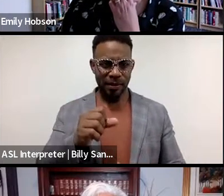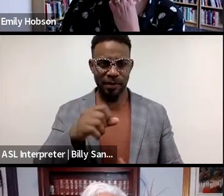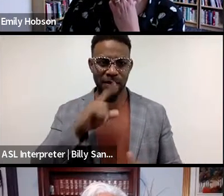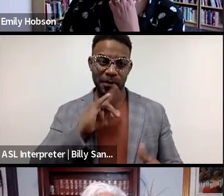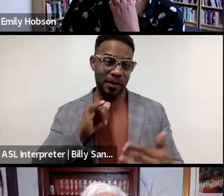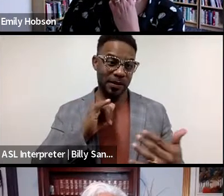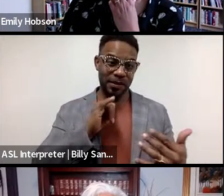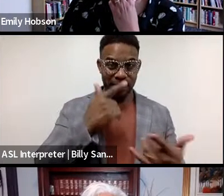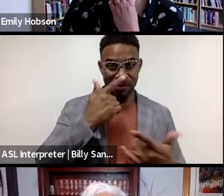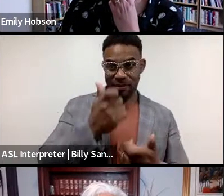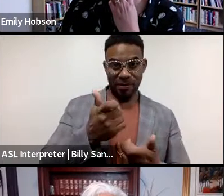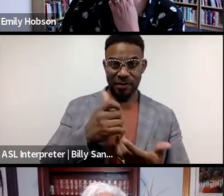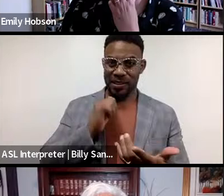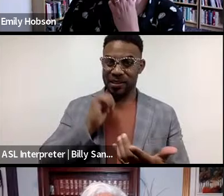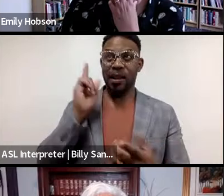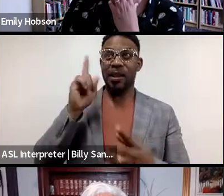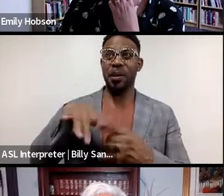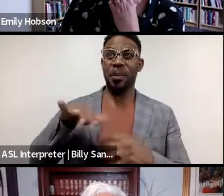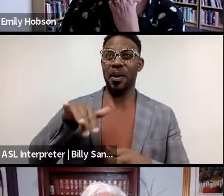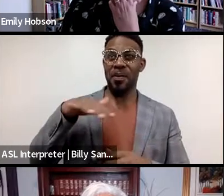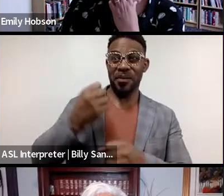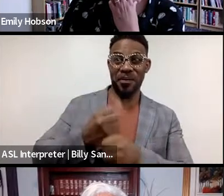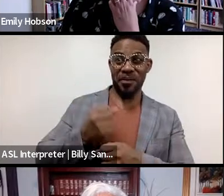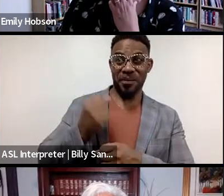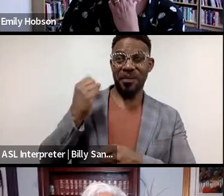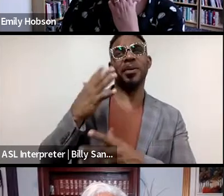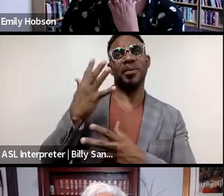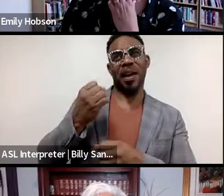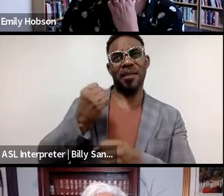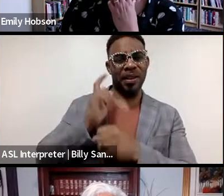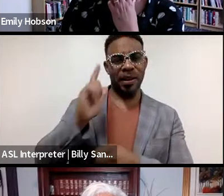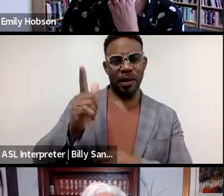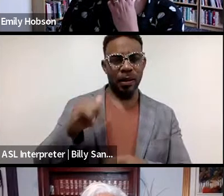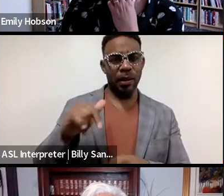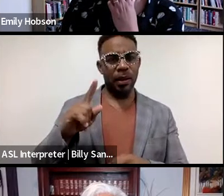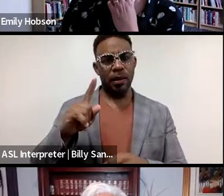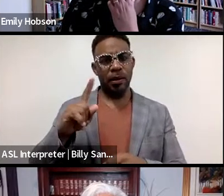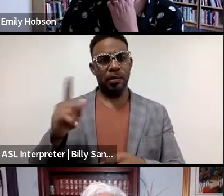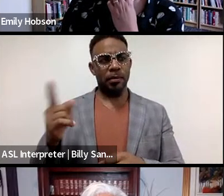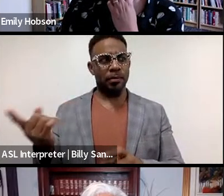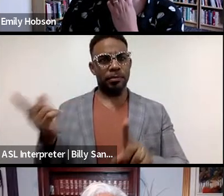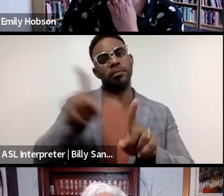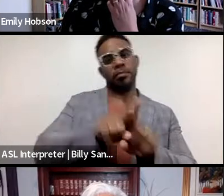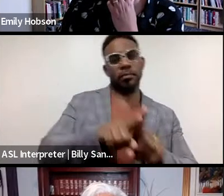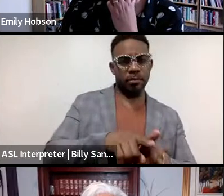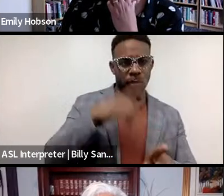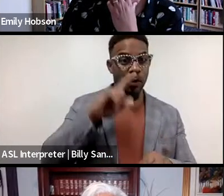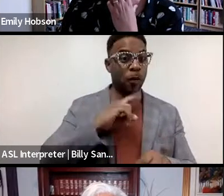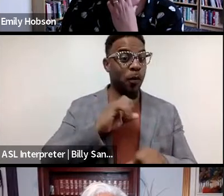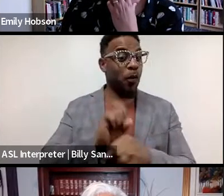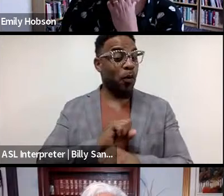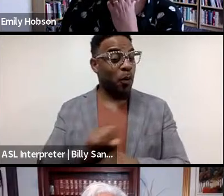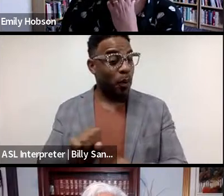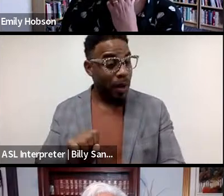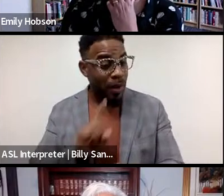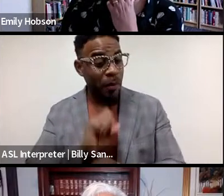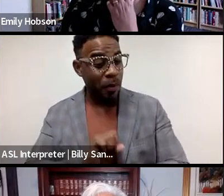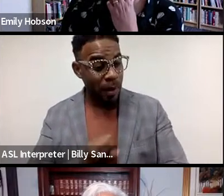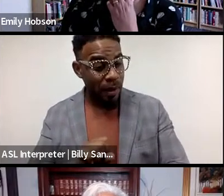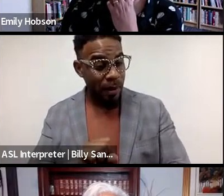really weren't that interested. It wasn't until about 5 years later that they came on board, because what really,